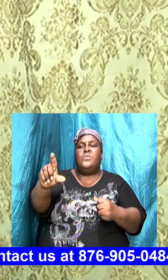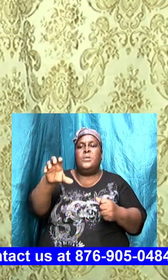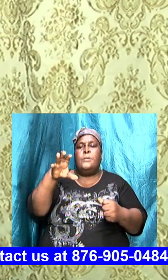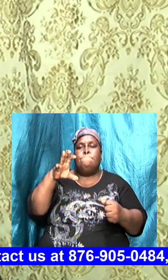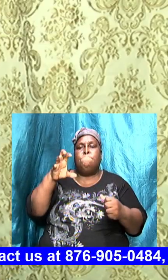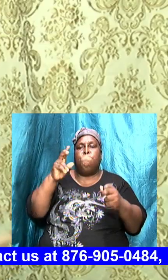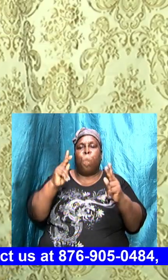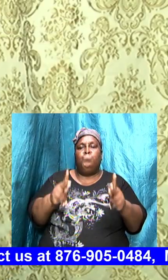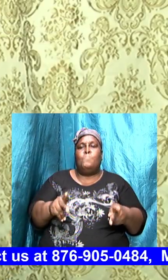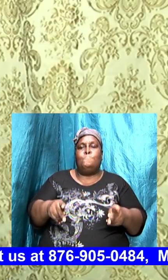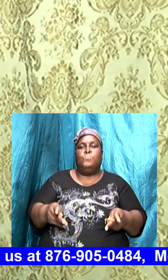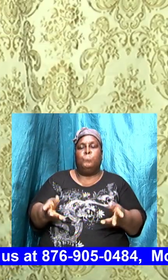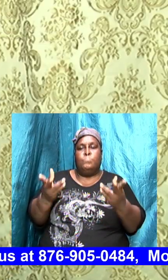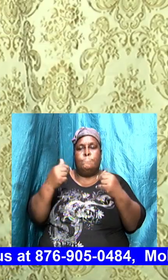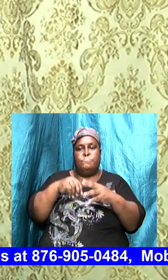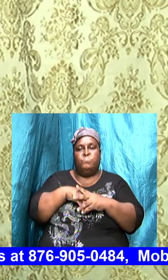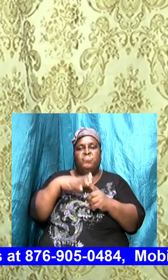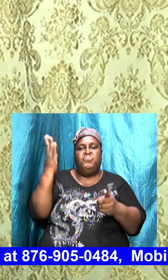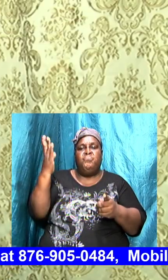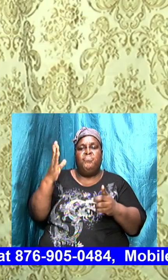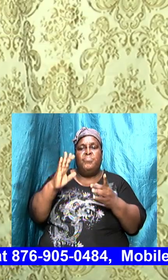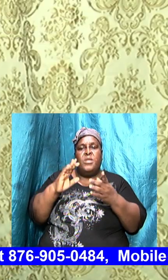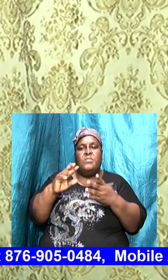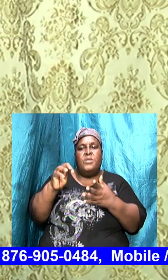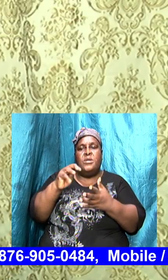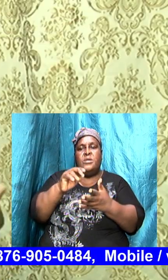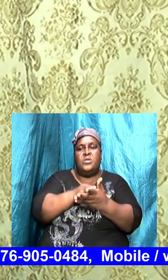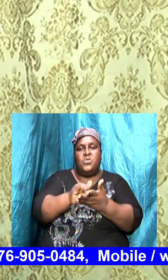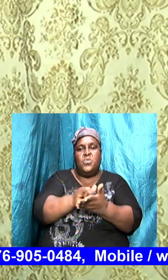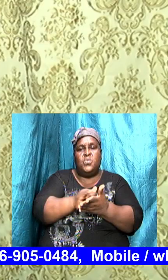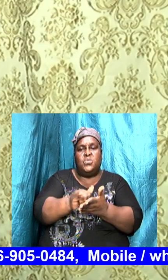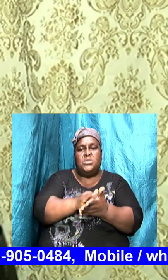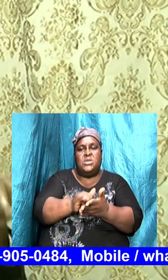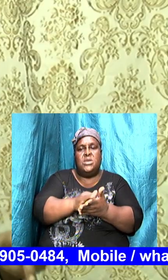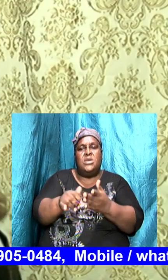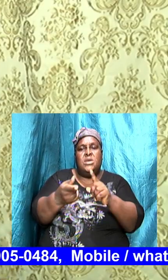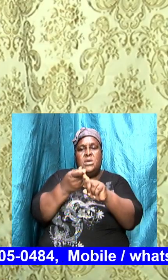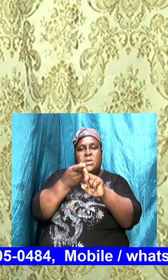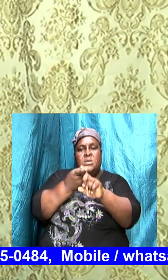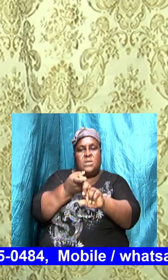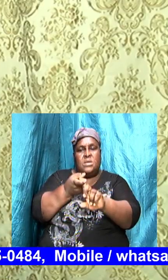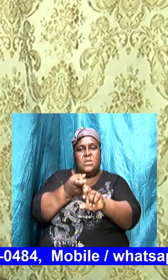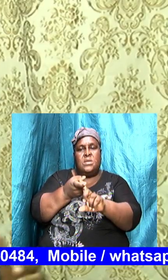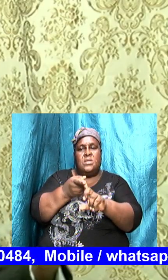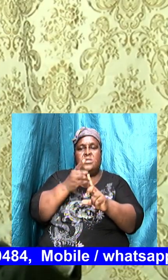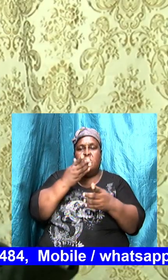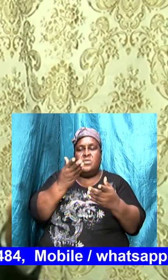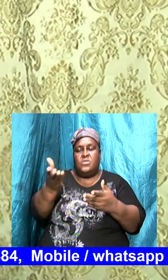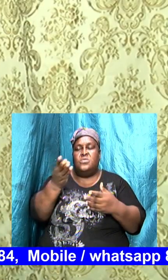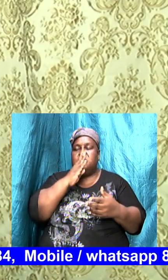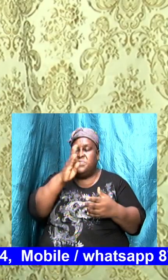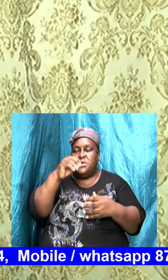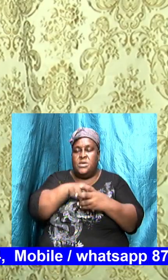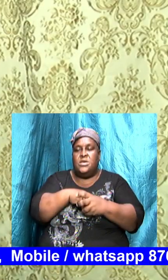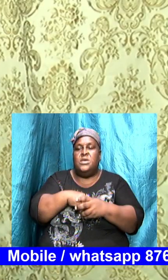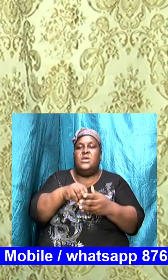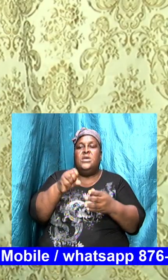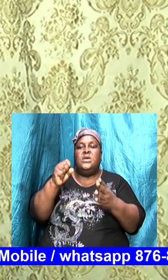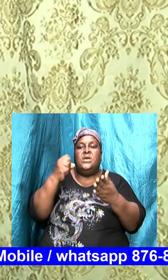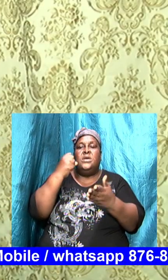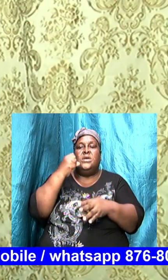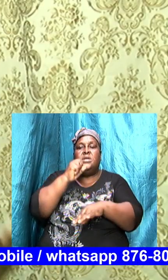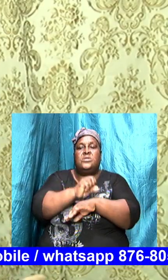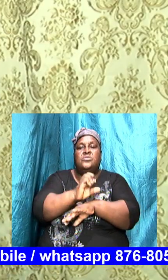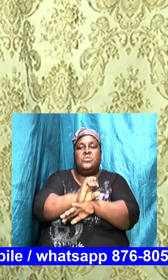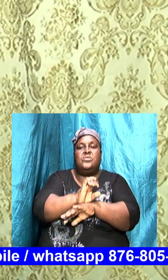else will be via YouTube, and those who are unable to be in the sanctuary, please join us